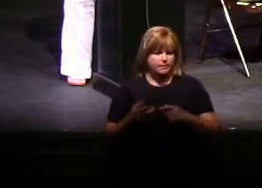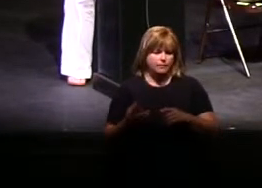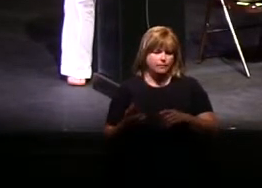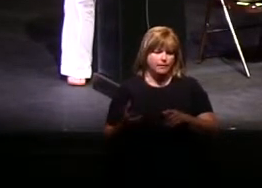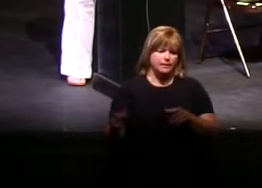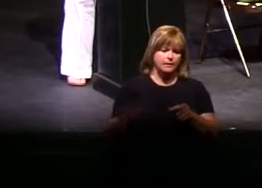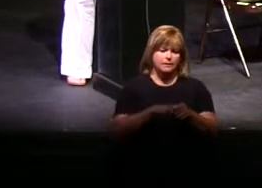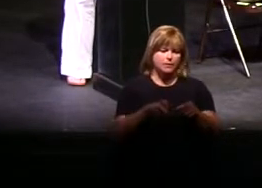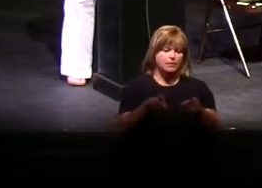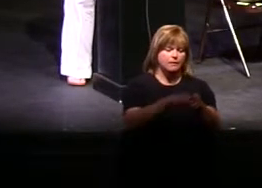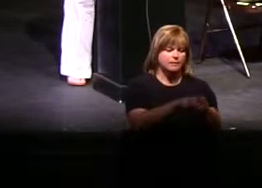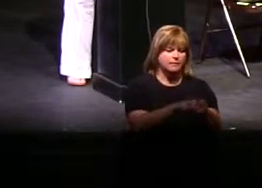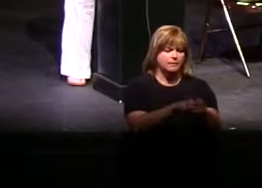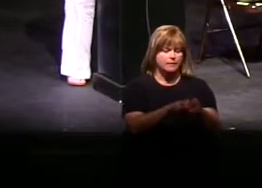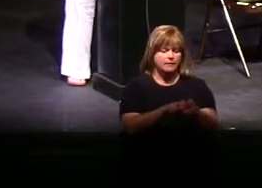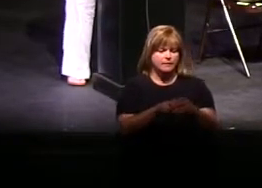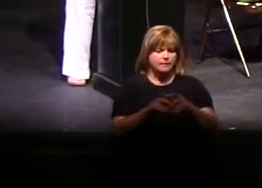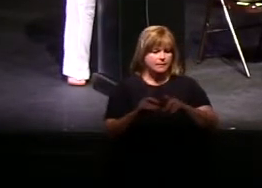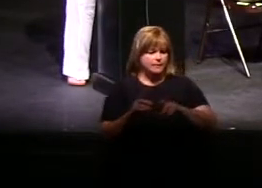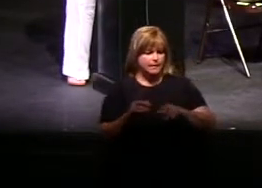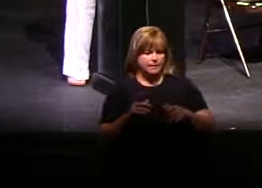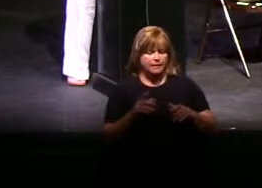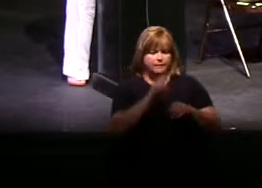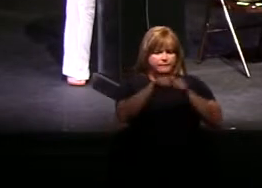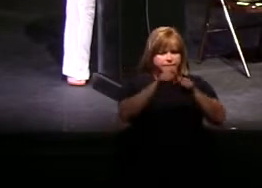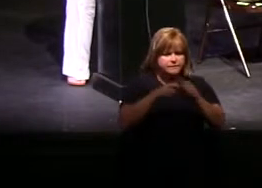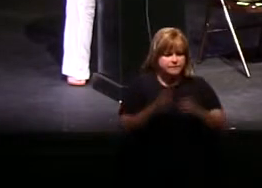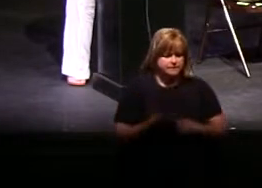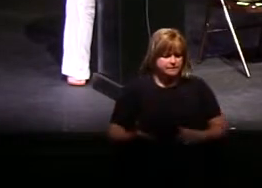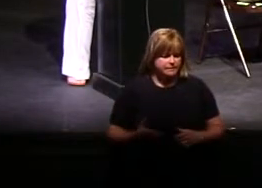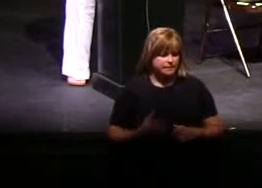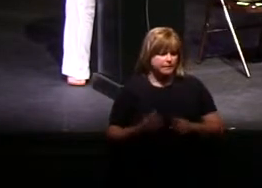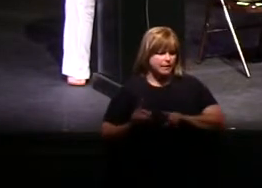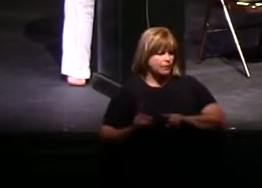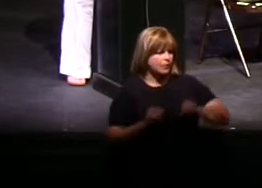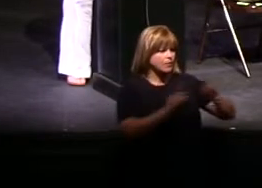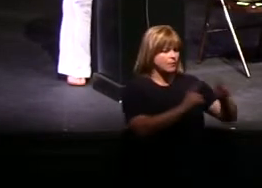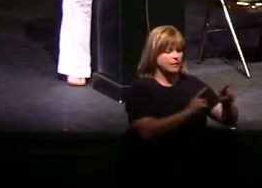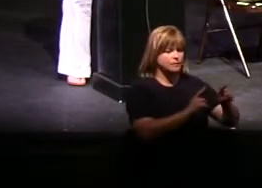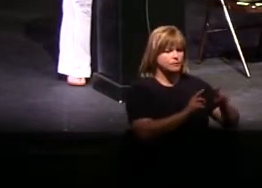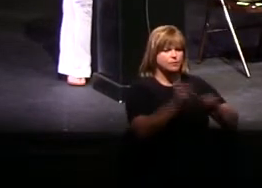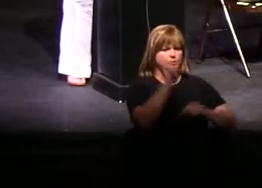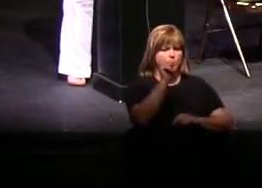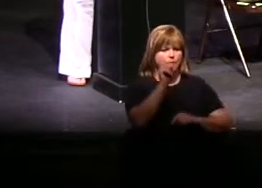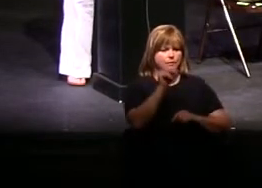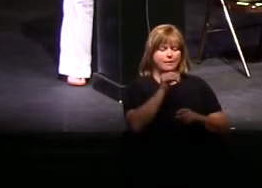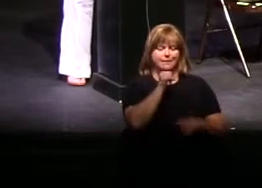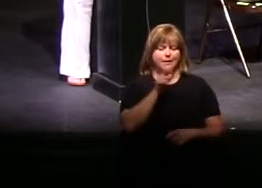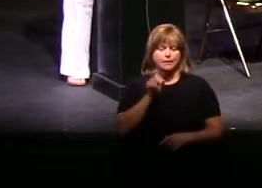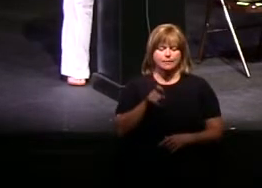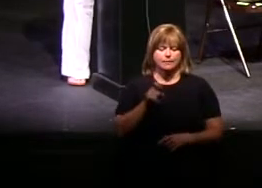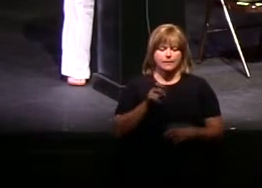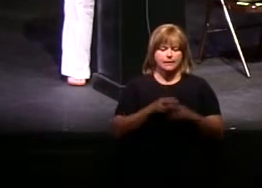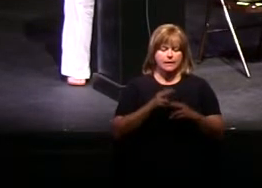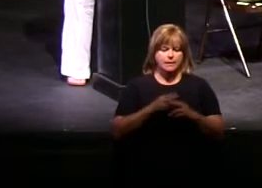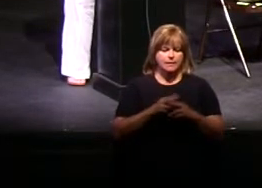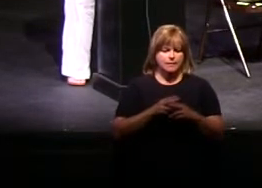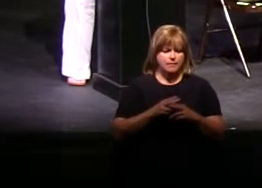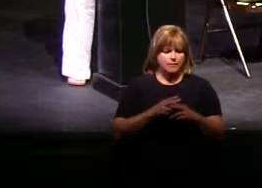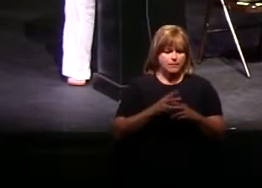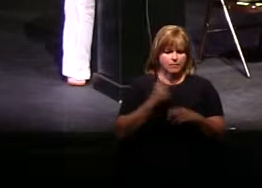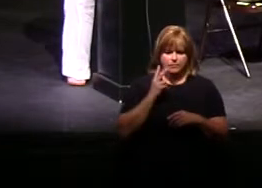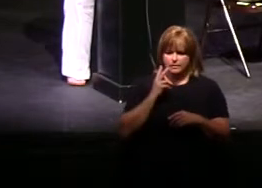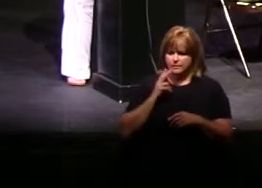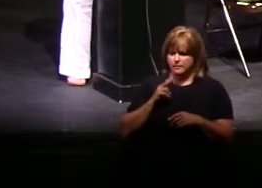son, fishing gear, into the car and headed north for the upper reaches of a river not to be named, only a watershed away